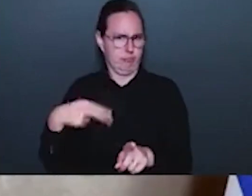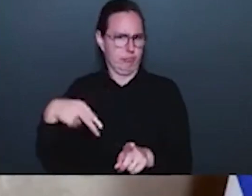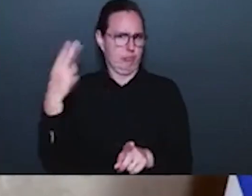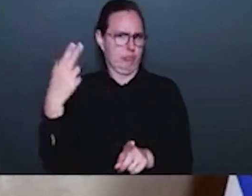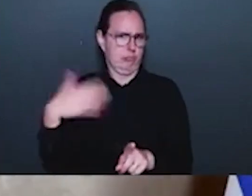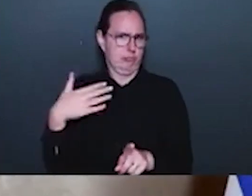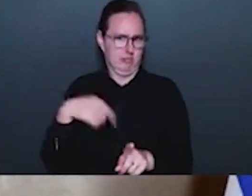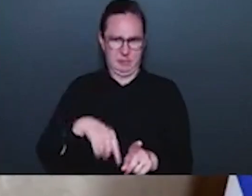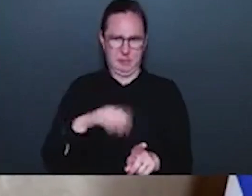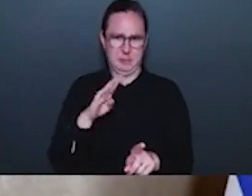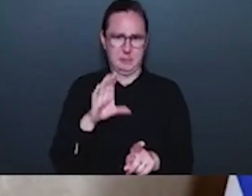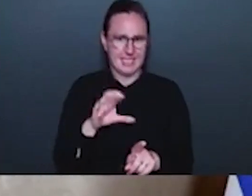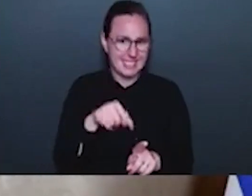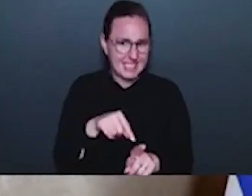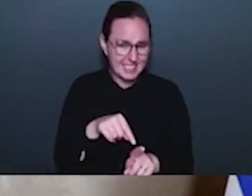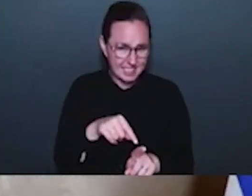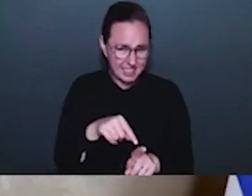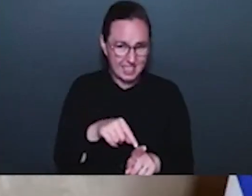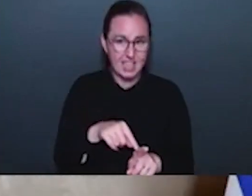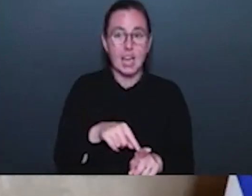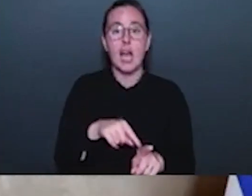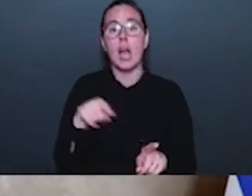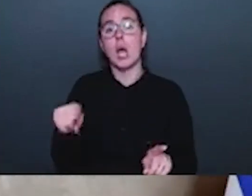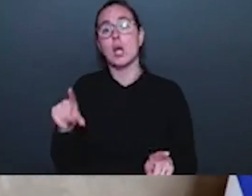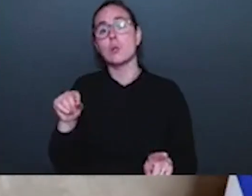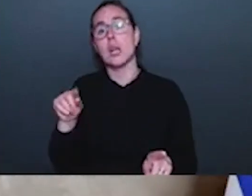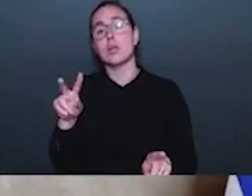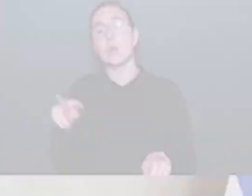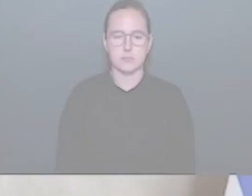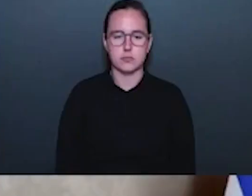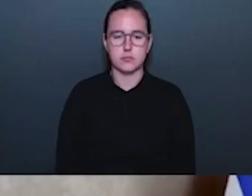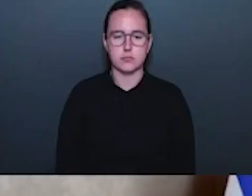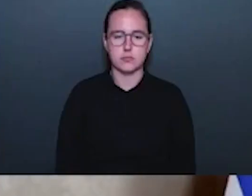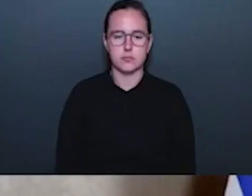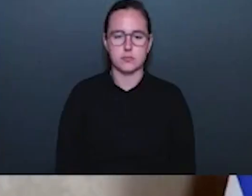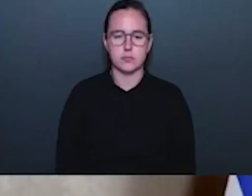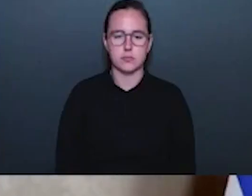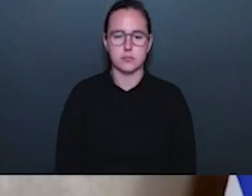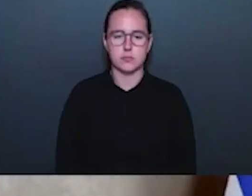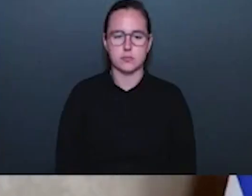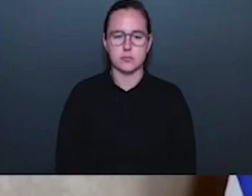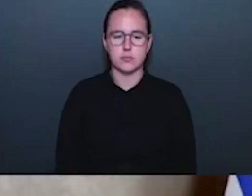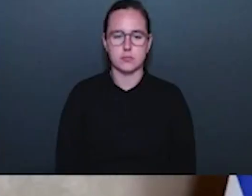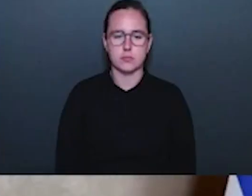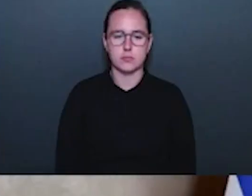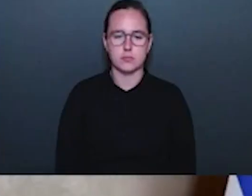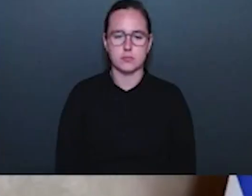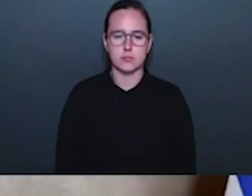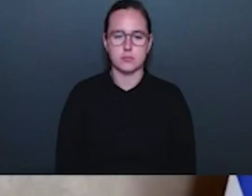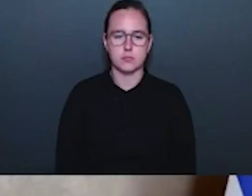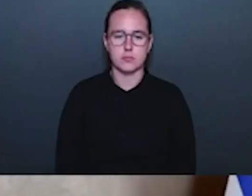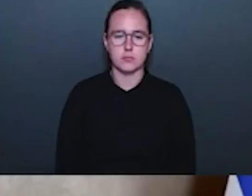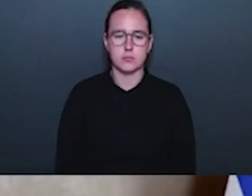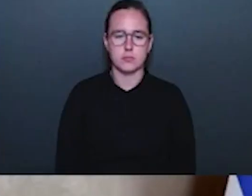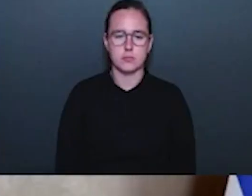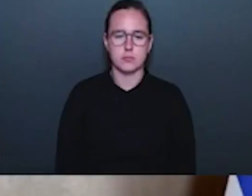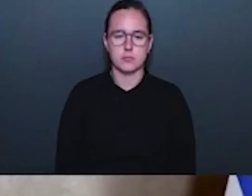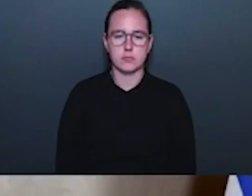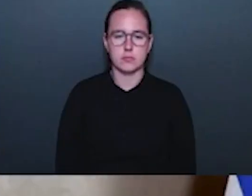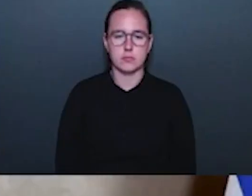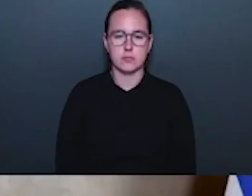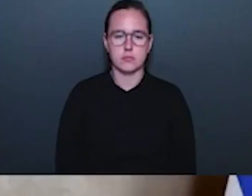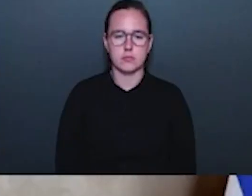lost to illicit drug toxicity in the province. As we all know, there is no recovery